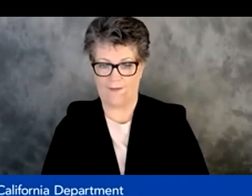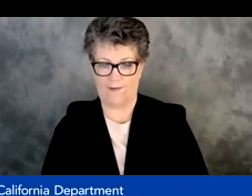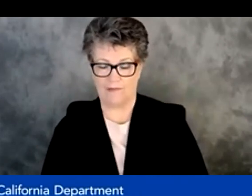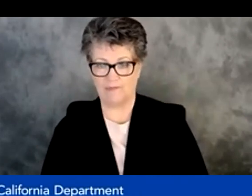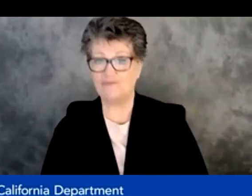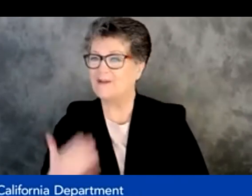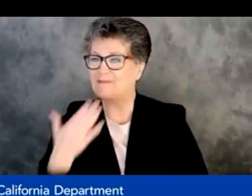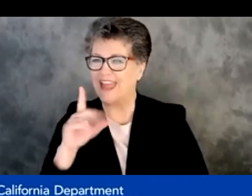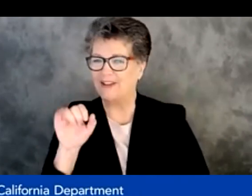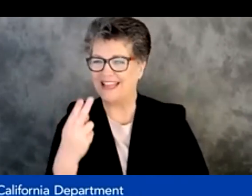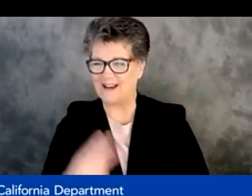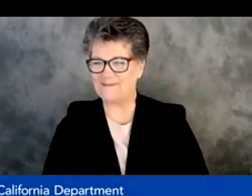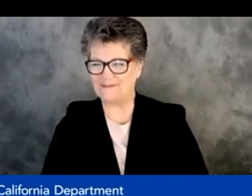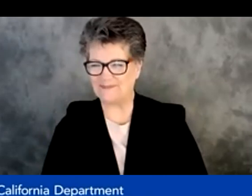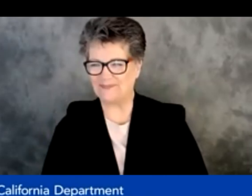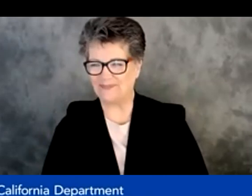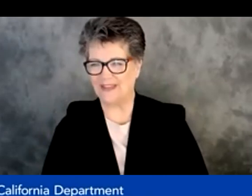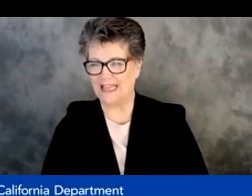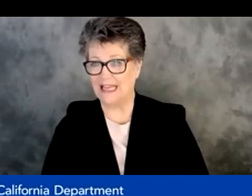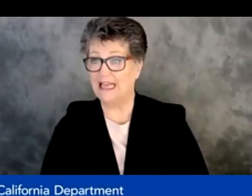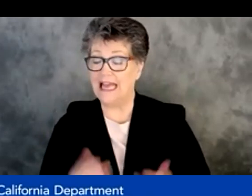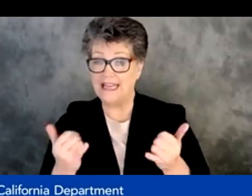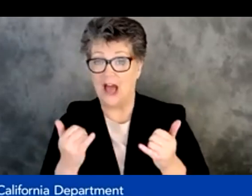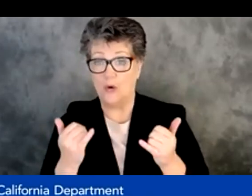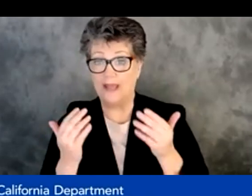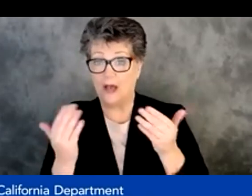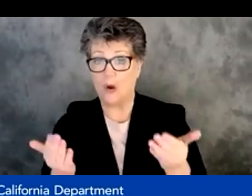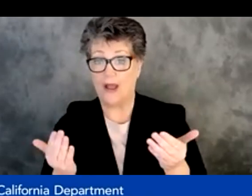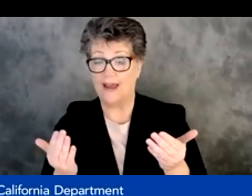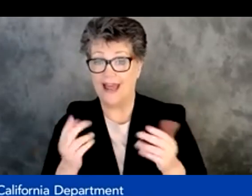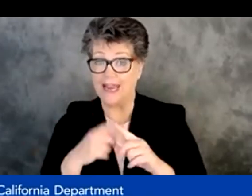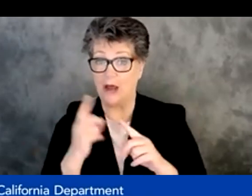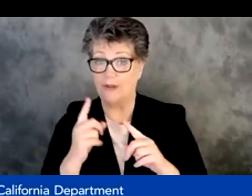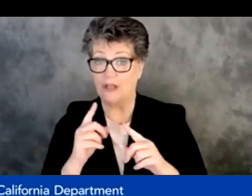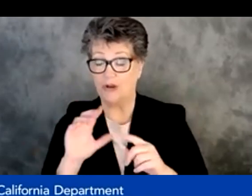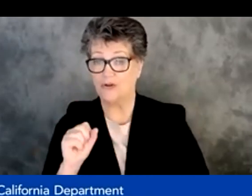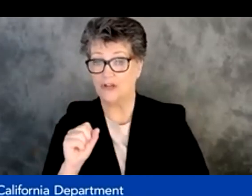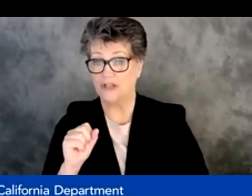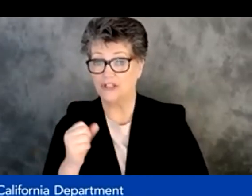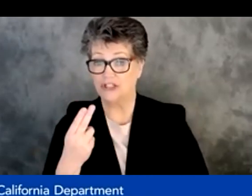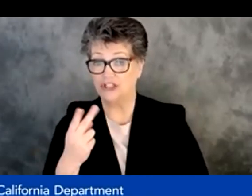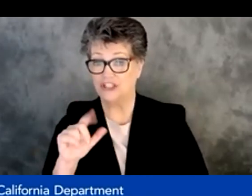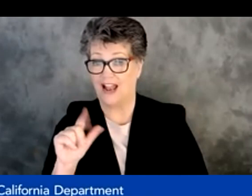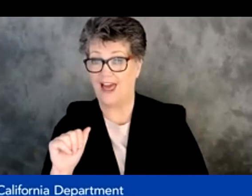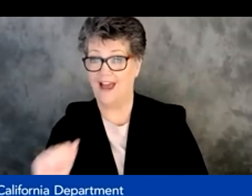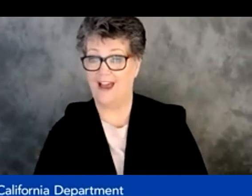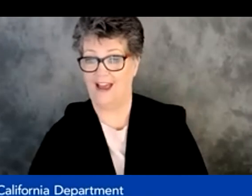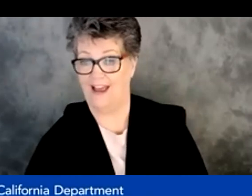Thank you, Leah. Now we can go ahead and unmute Shella Komendumong's line,